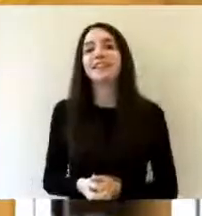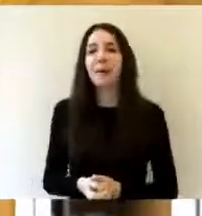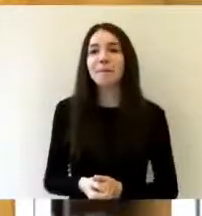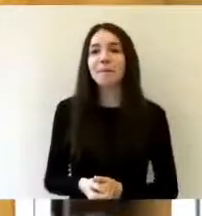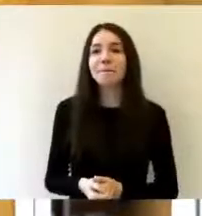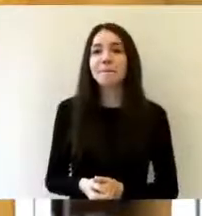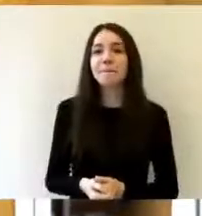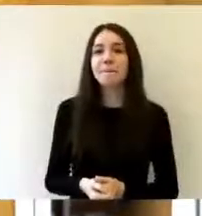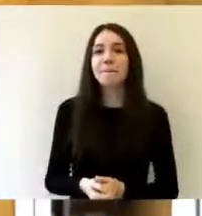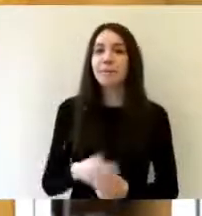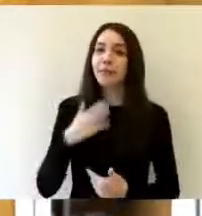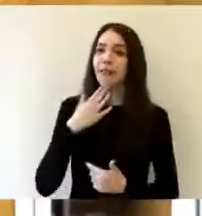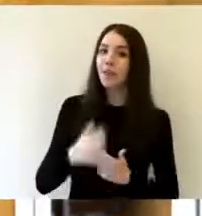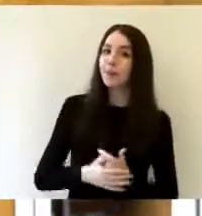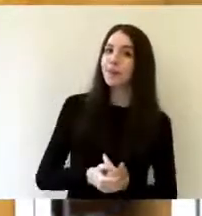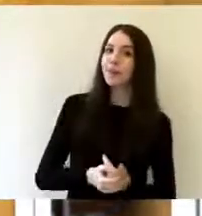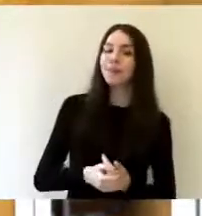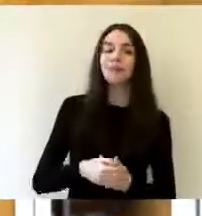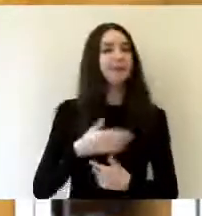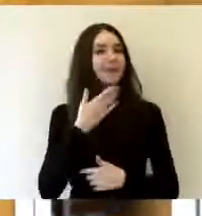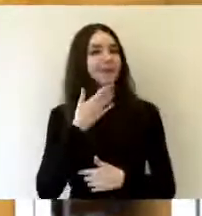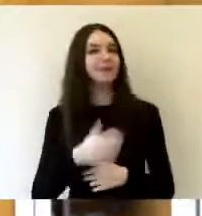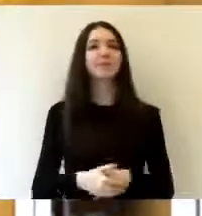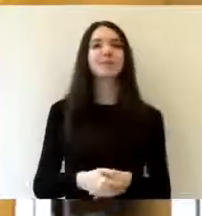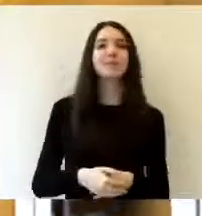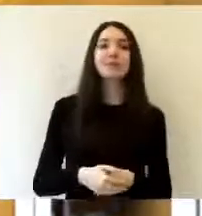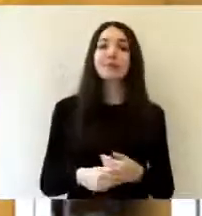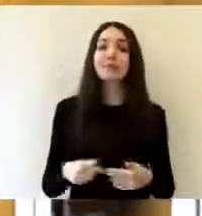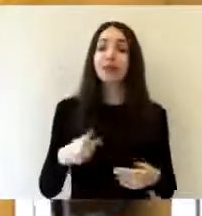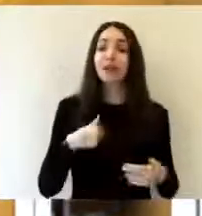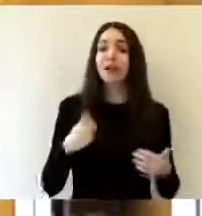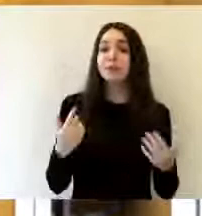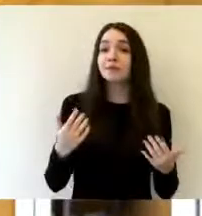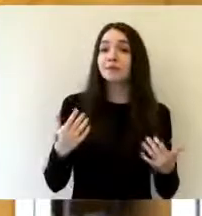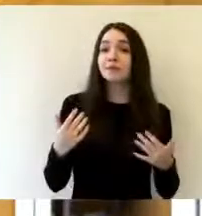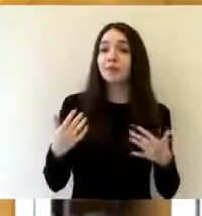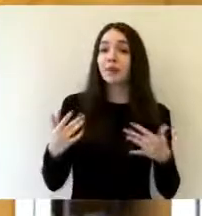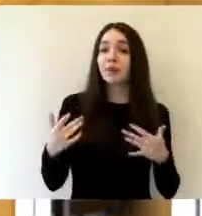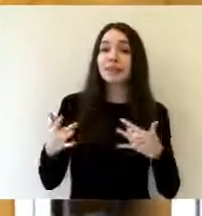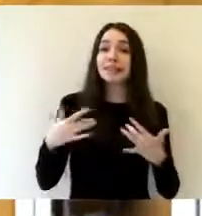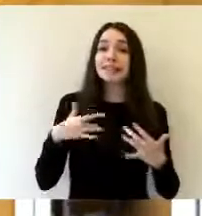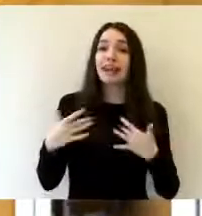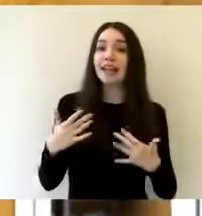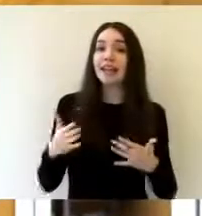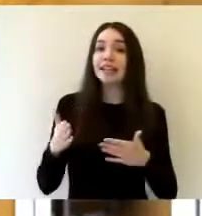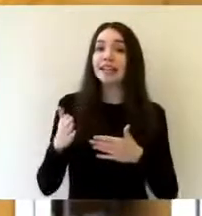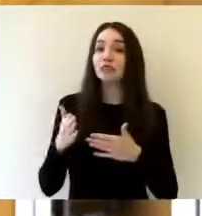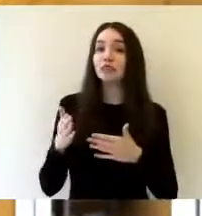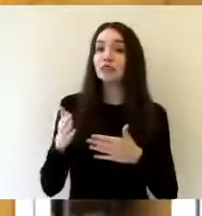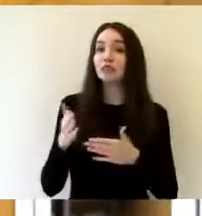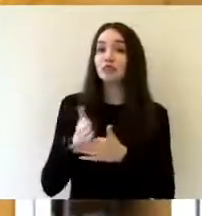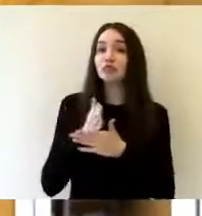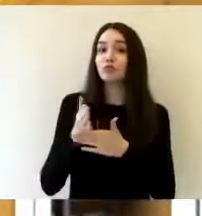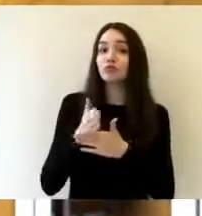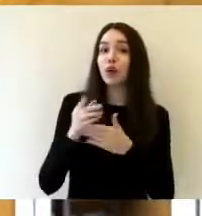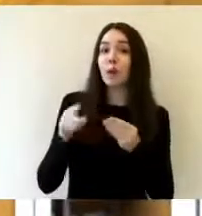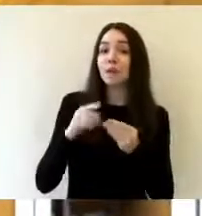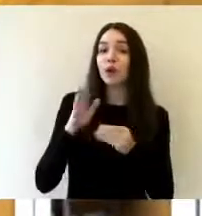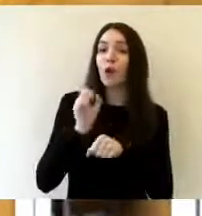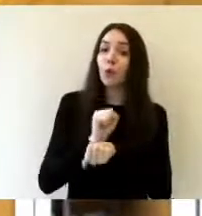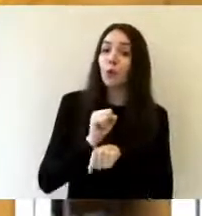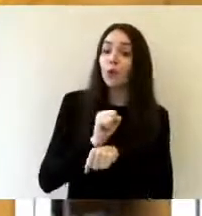Thank you. Thank you. I'm so excited to just like be sharing more about your work and more your practice